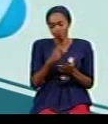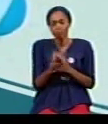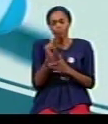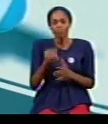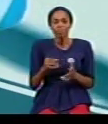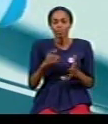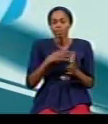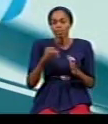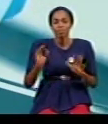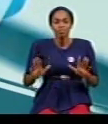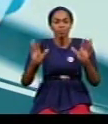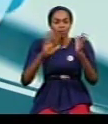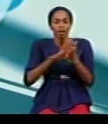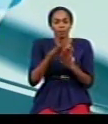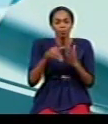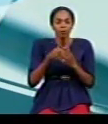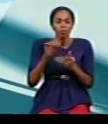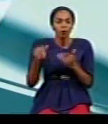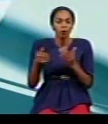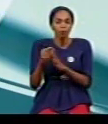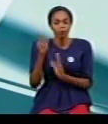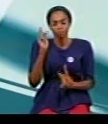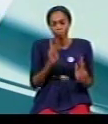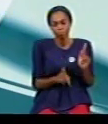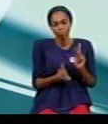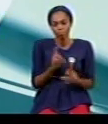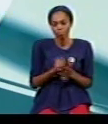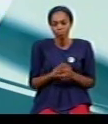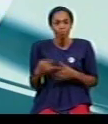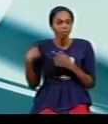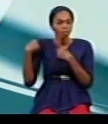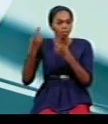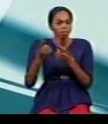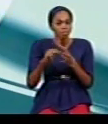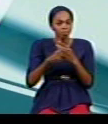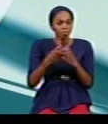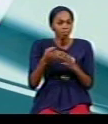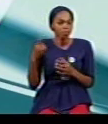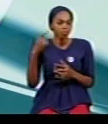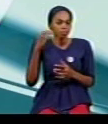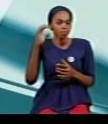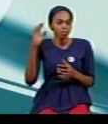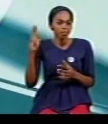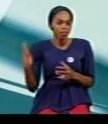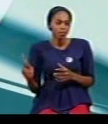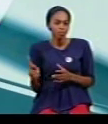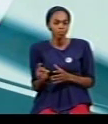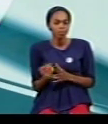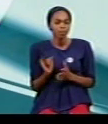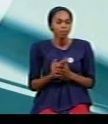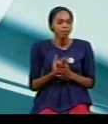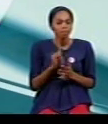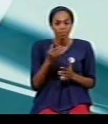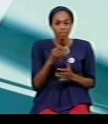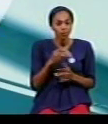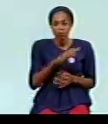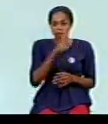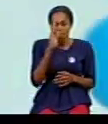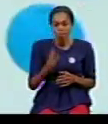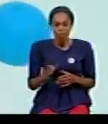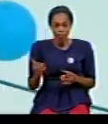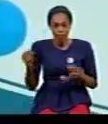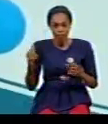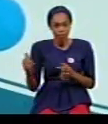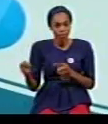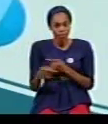people. Since the inception of the GCK, there was never a day